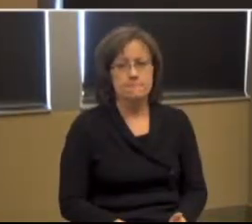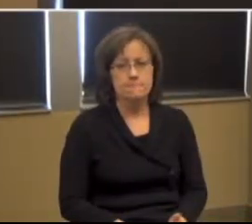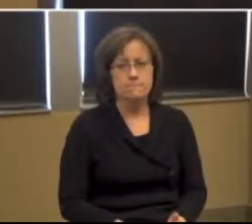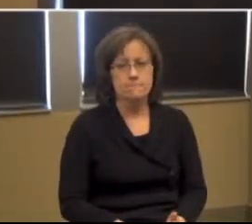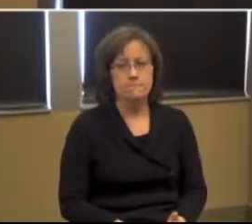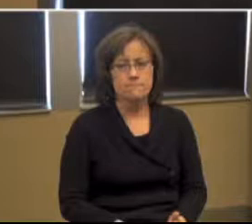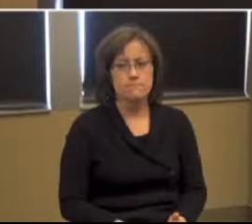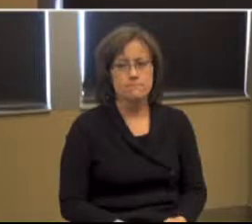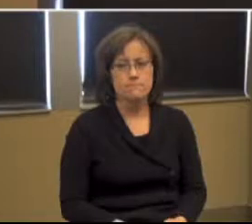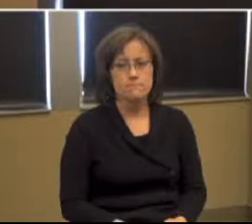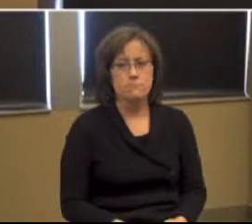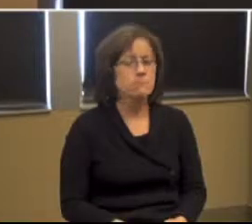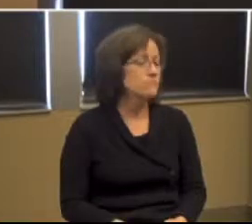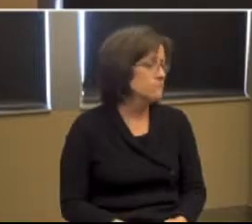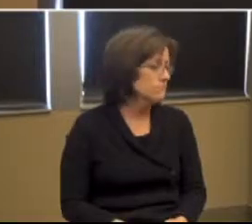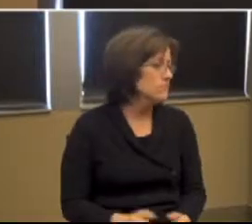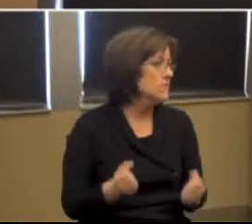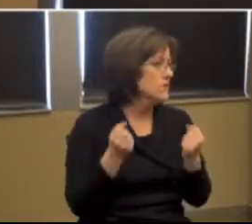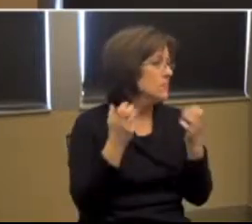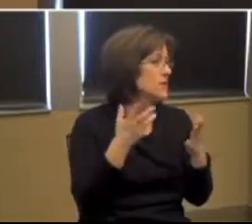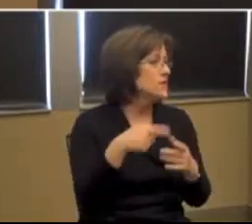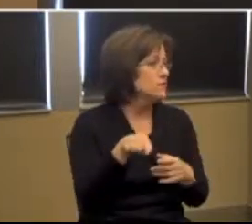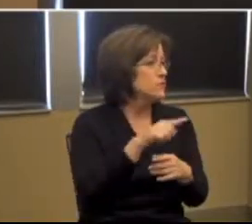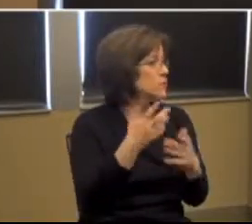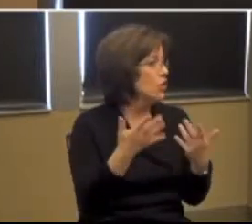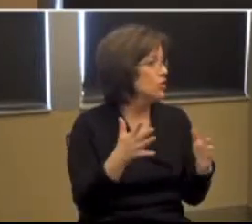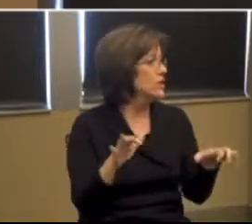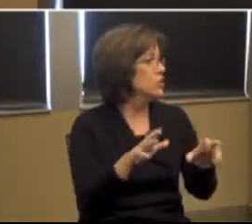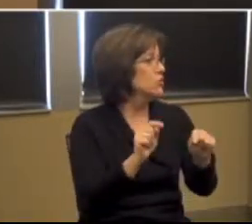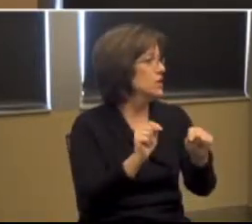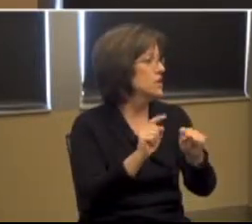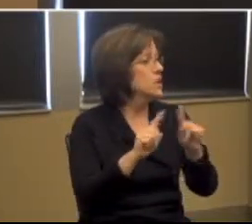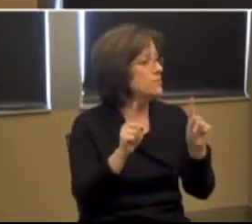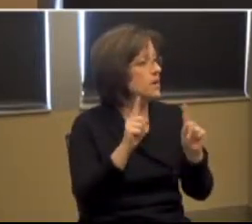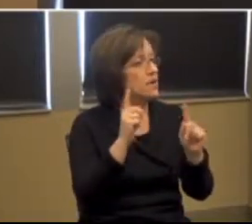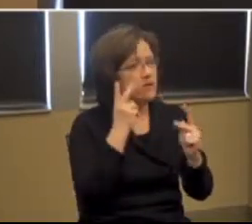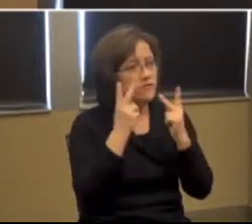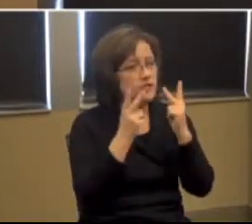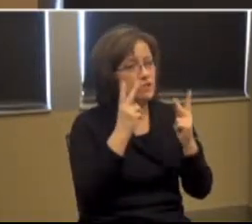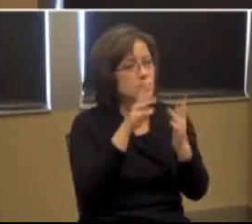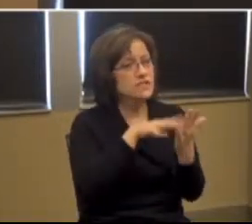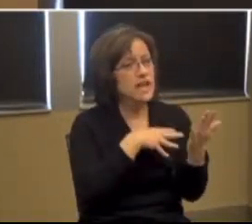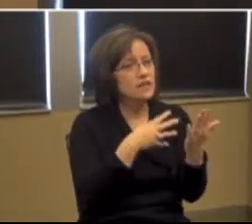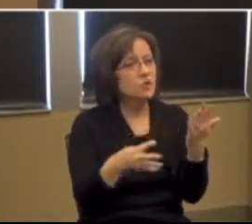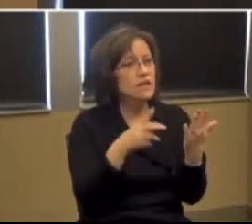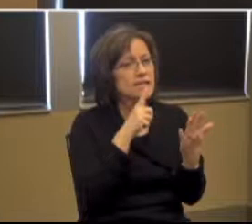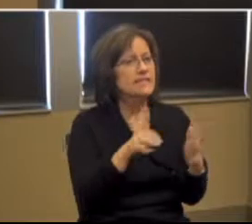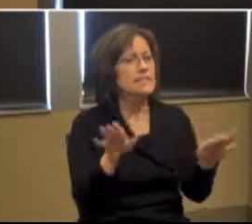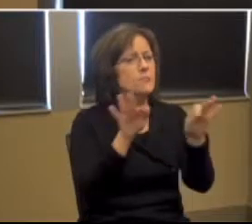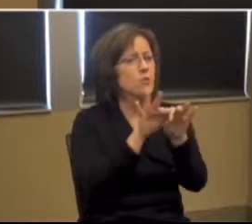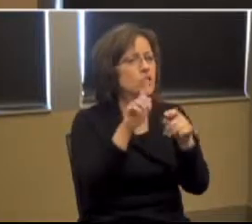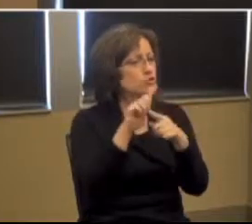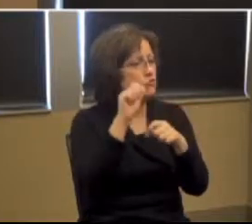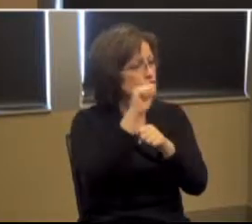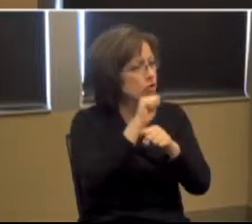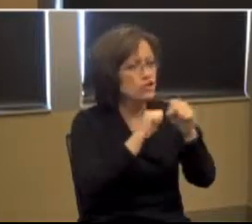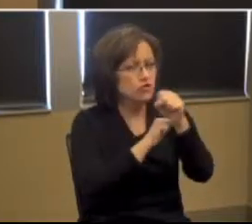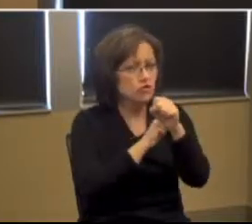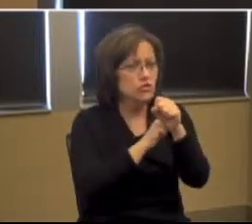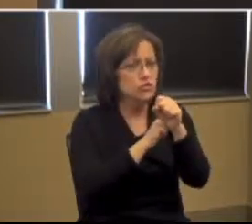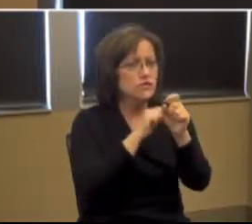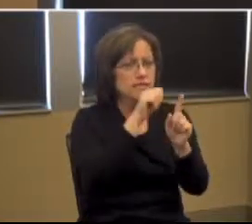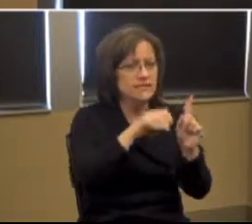So many of you already do this, but a visual schedule is just, it's very important for structuring that environment